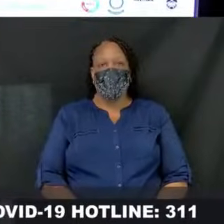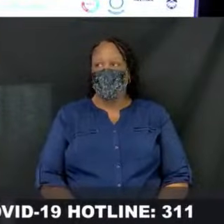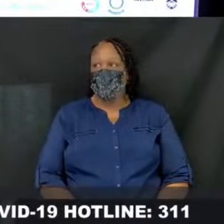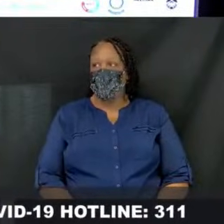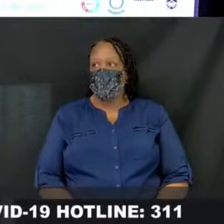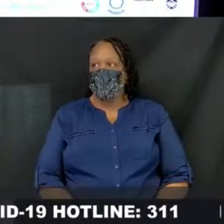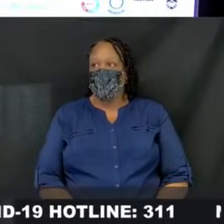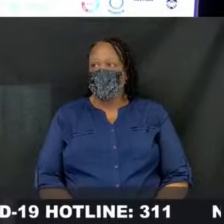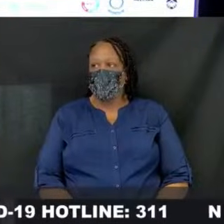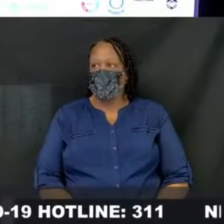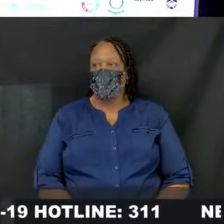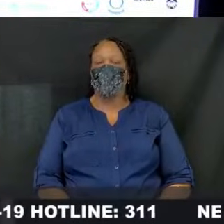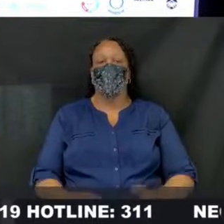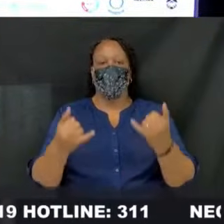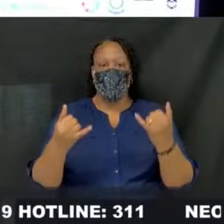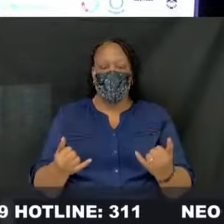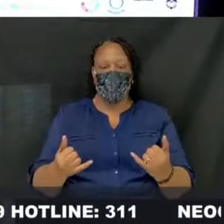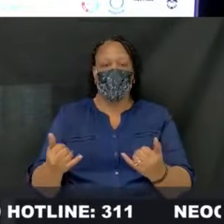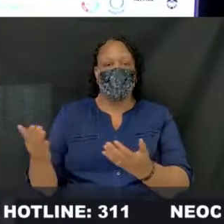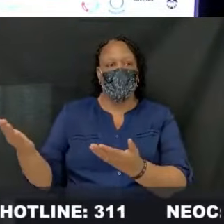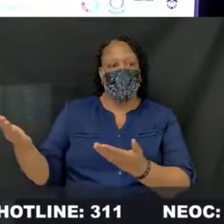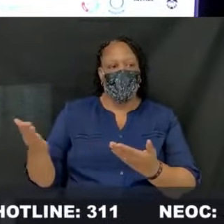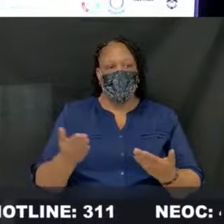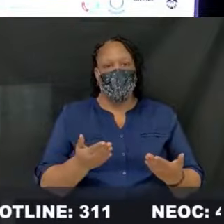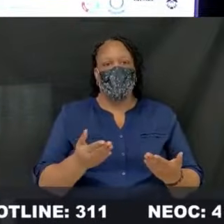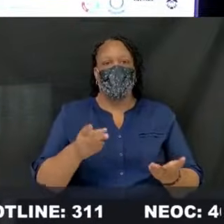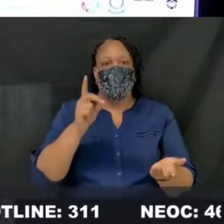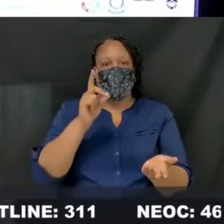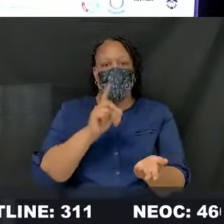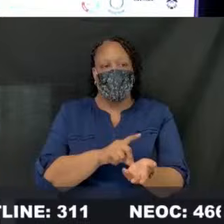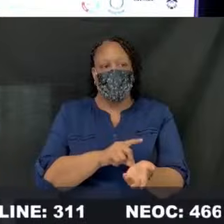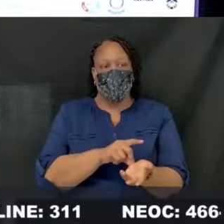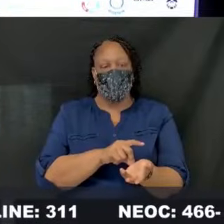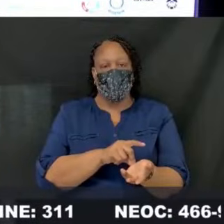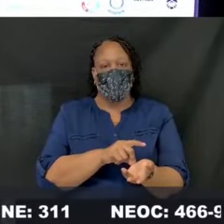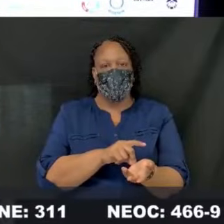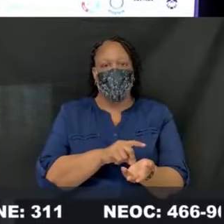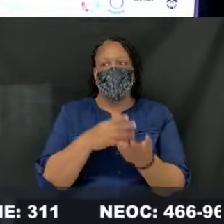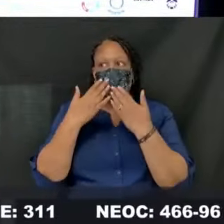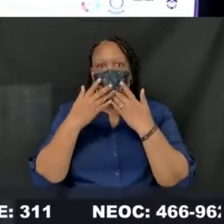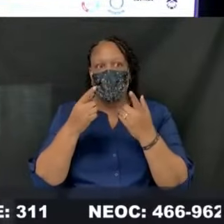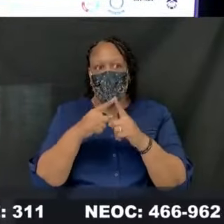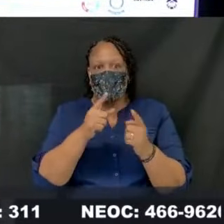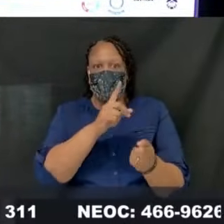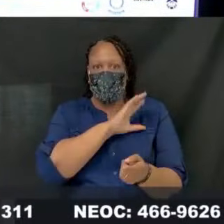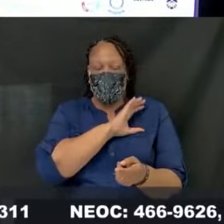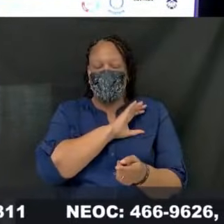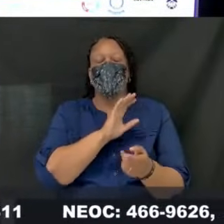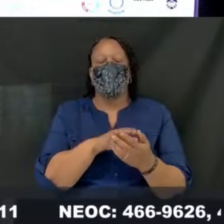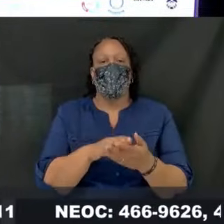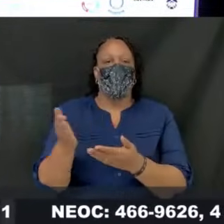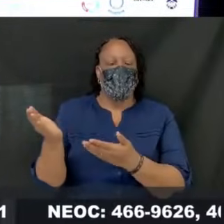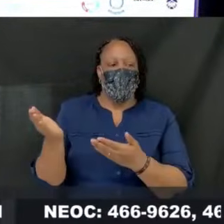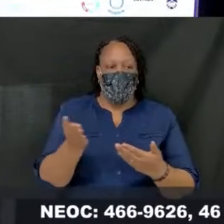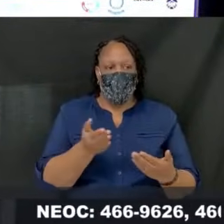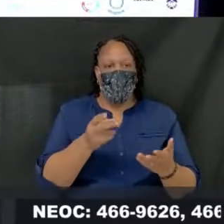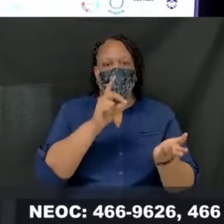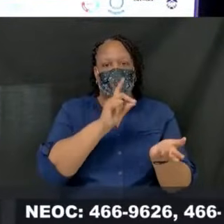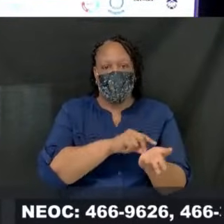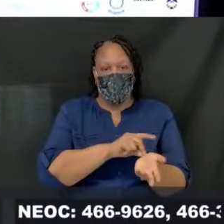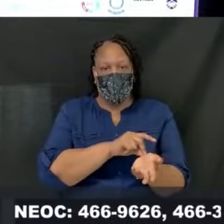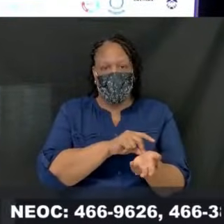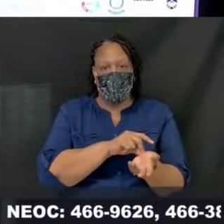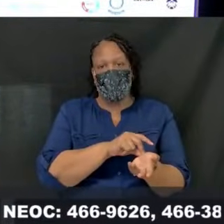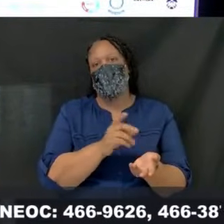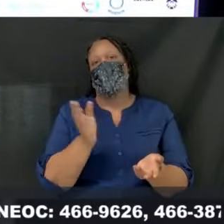I now want to invite thank you very much, Superintendent Henry. I now want to invite Dr. Cameron Wilkinson,